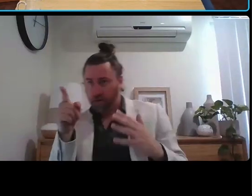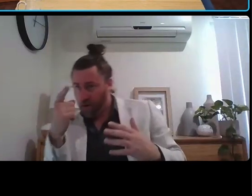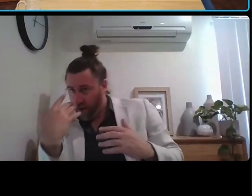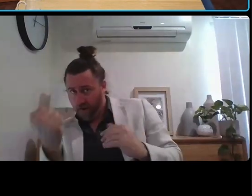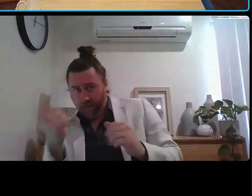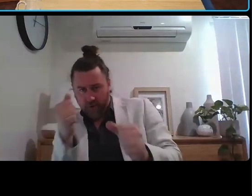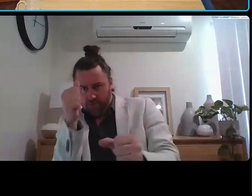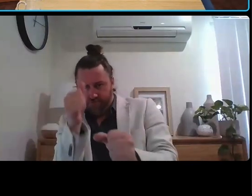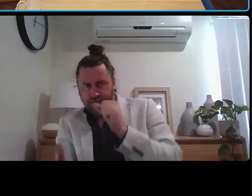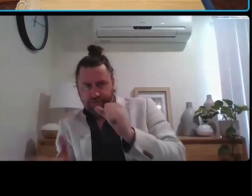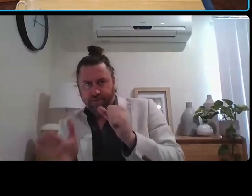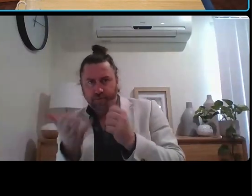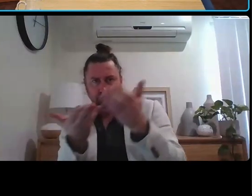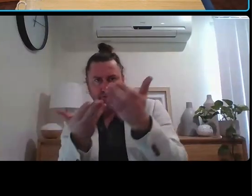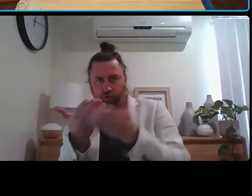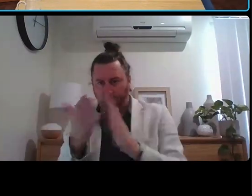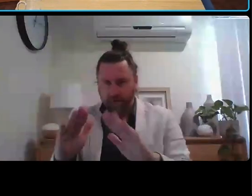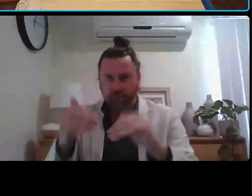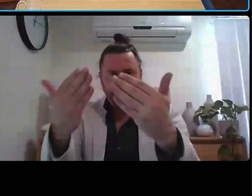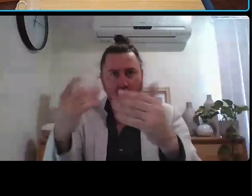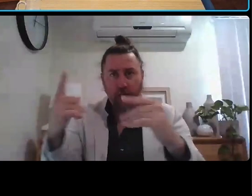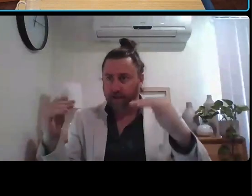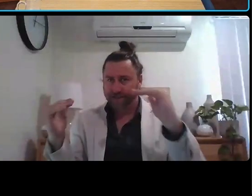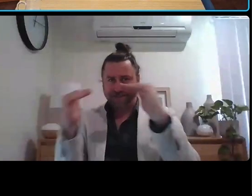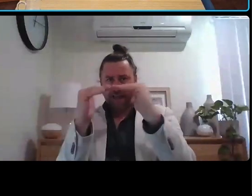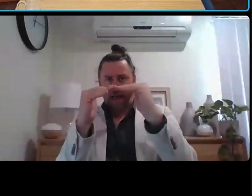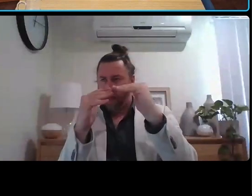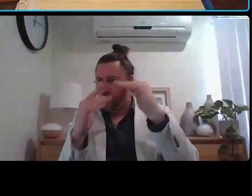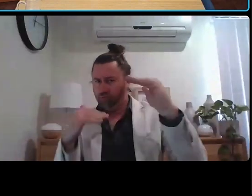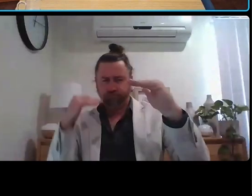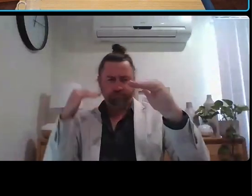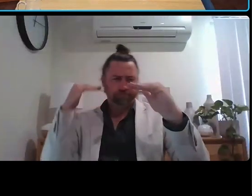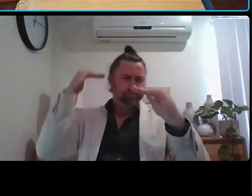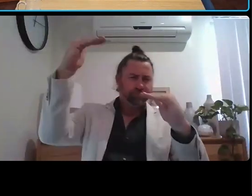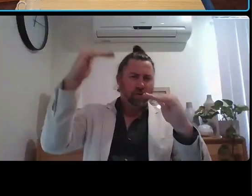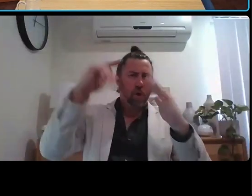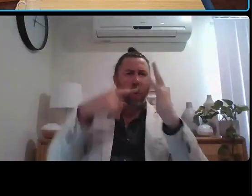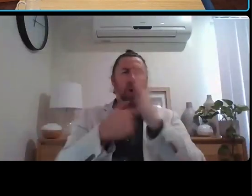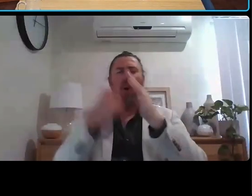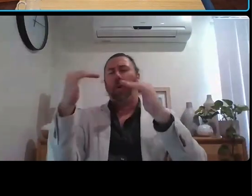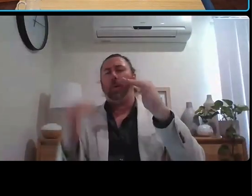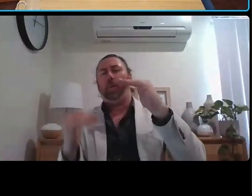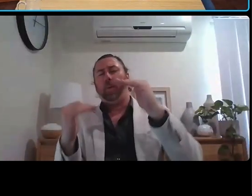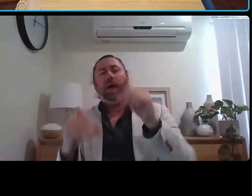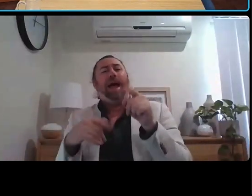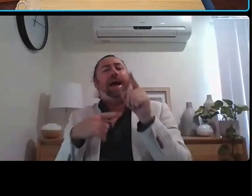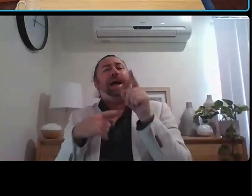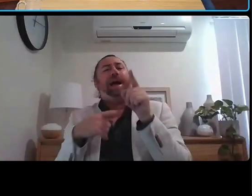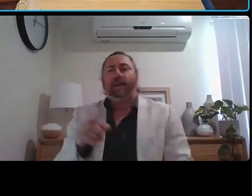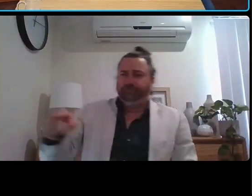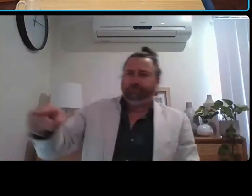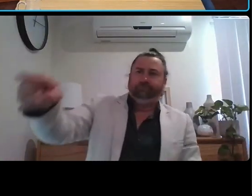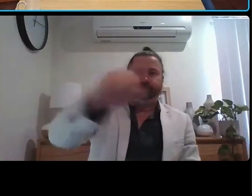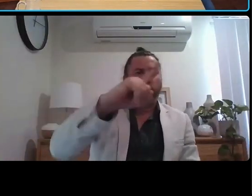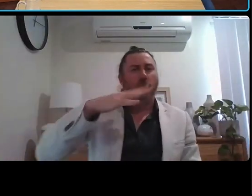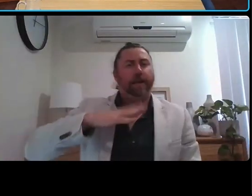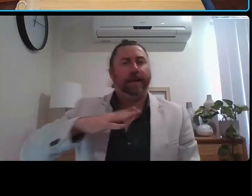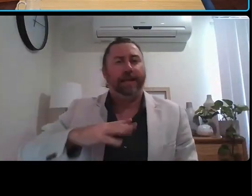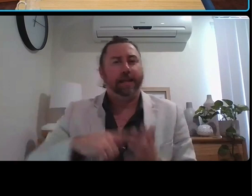exceeds their target, which is based on the needs of their care recipient